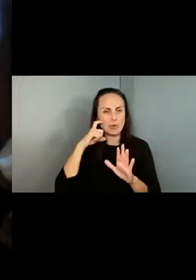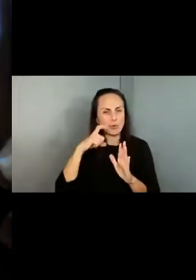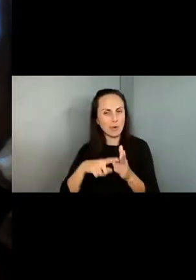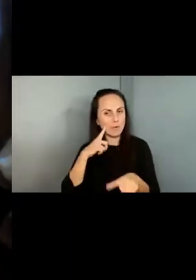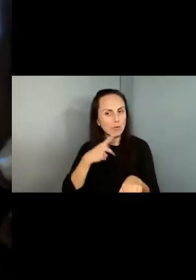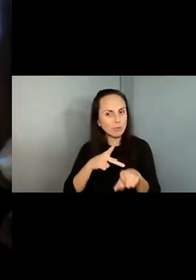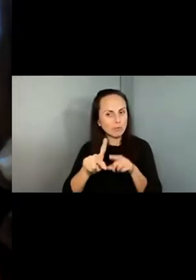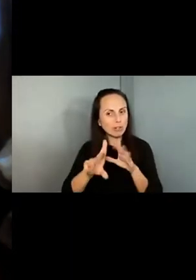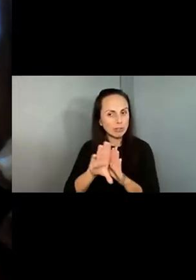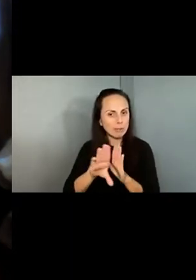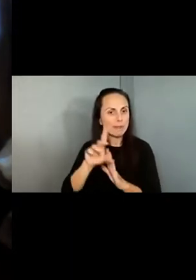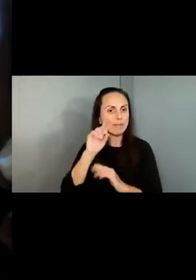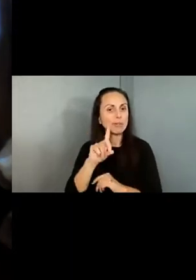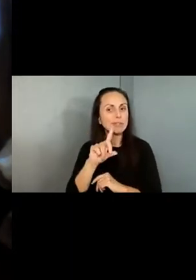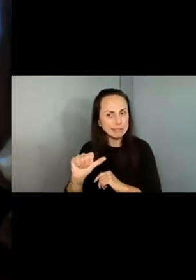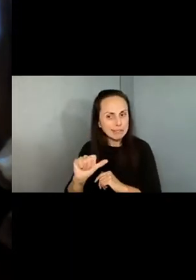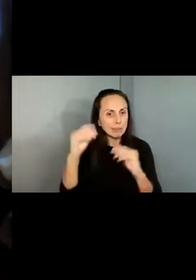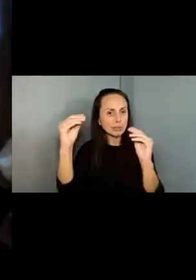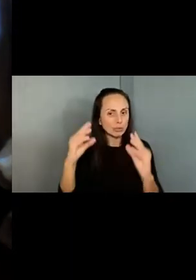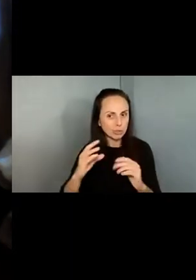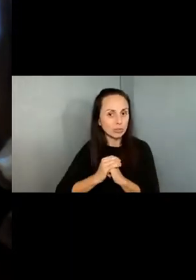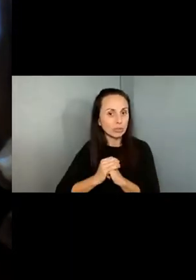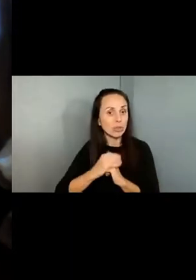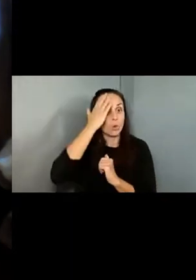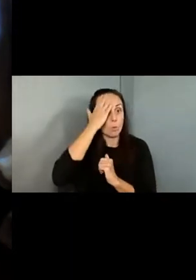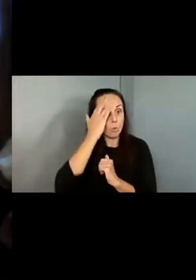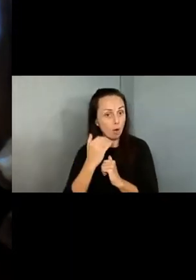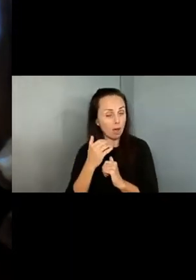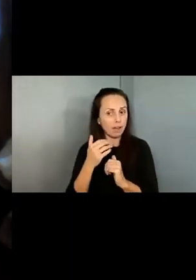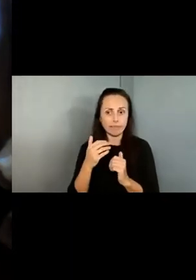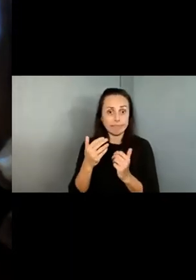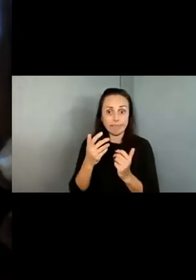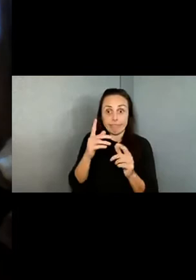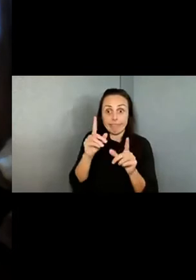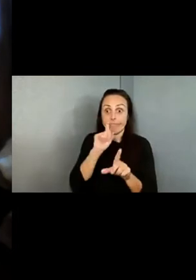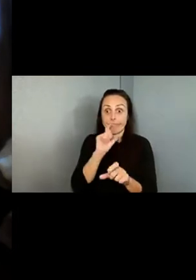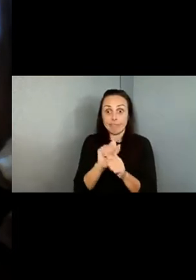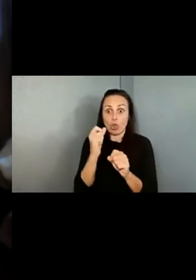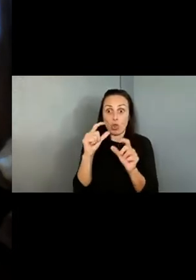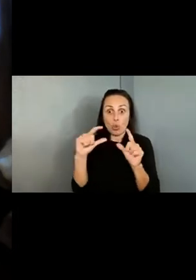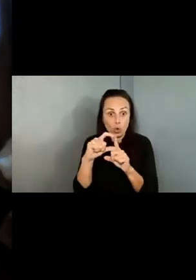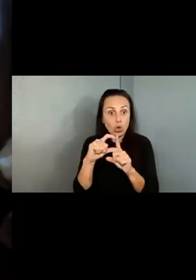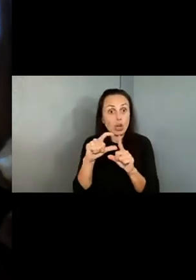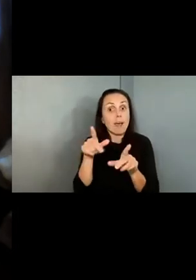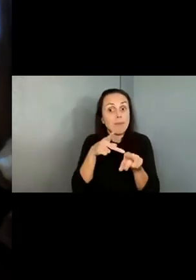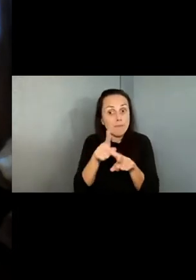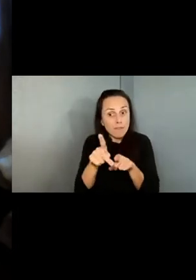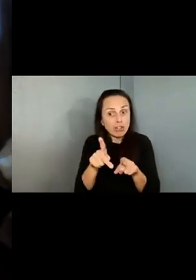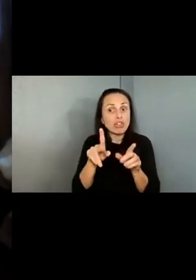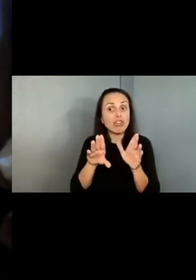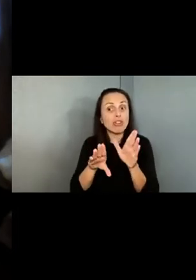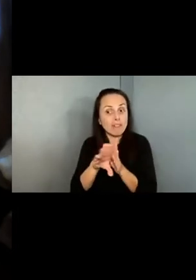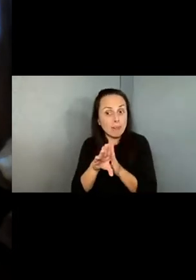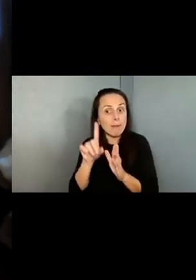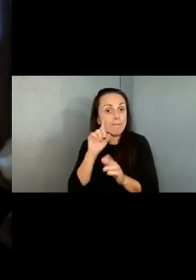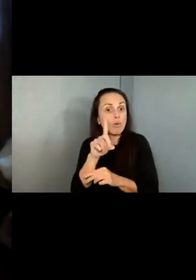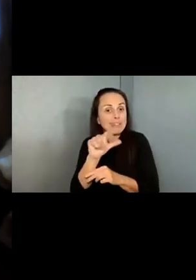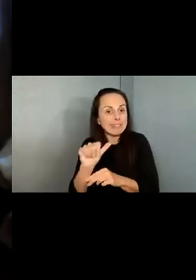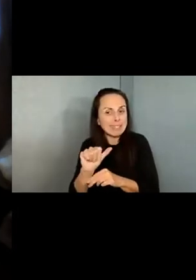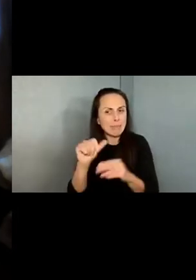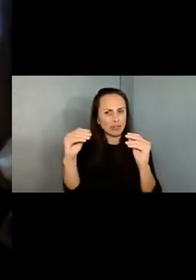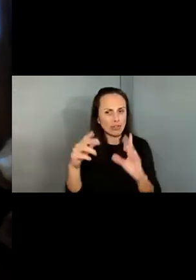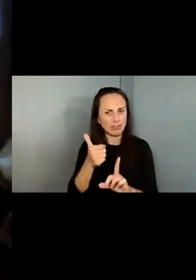professional development for disabled instructors, because the very phrase professional development for disabled instructors is something